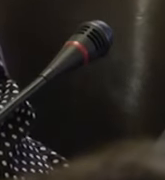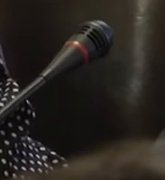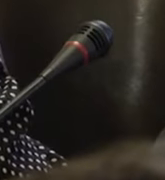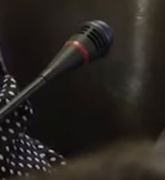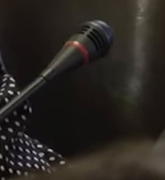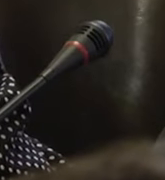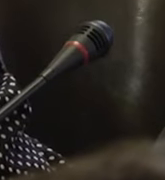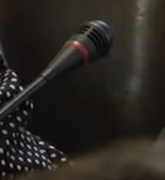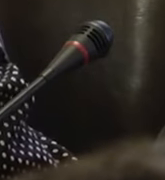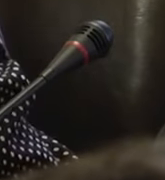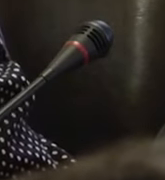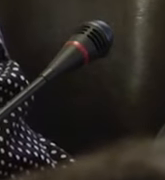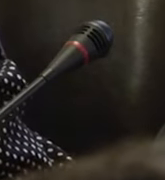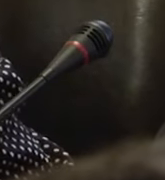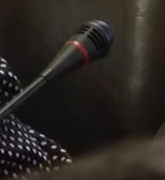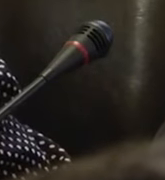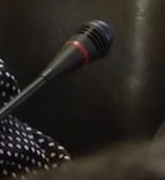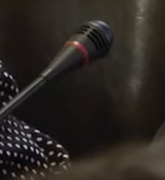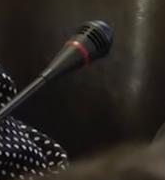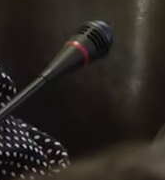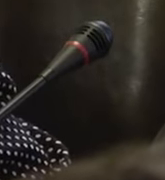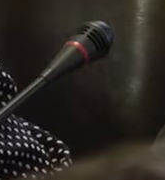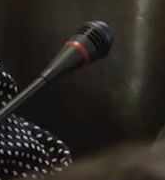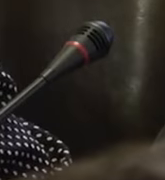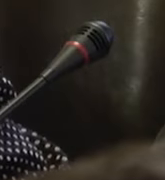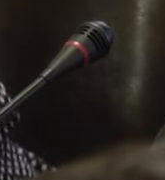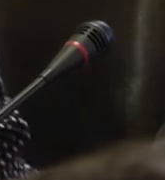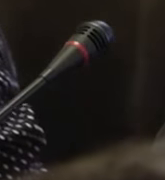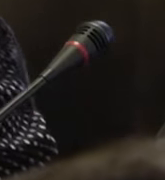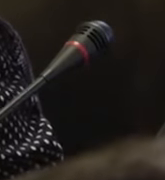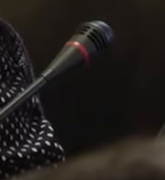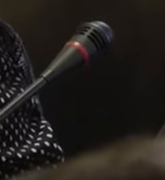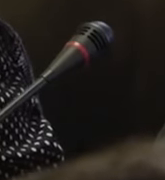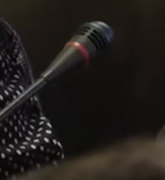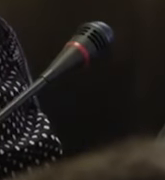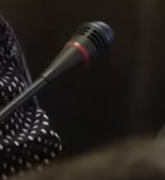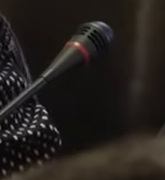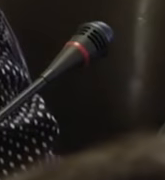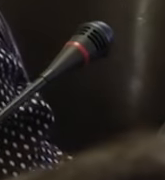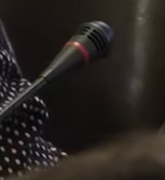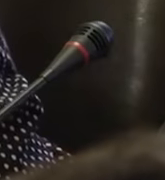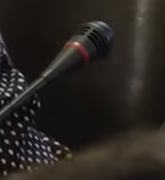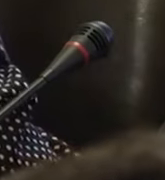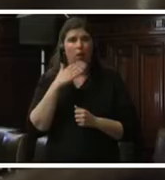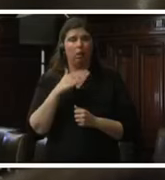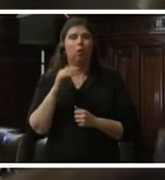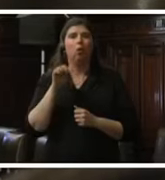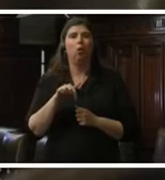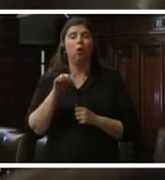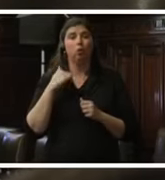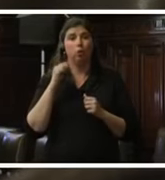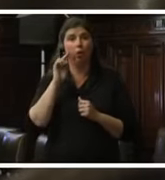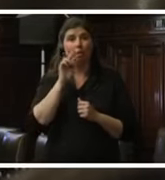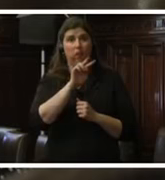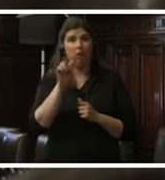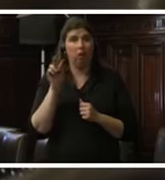the record. I understand we're joined. I can see that we're joined by officers